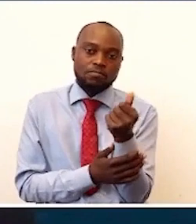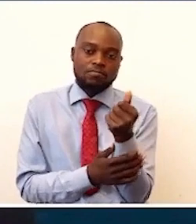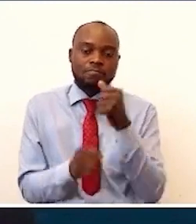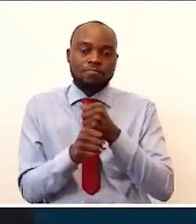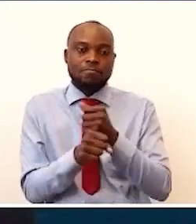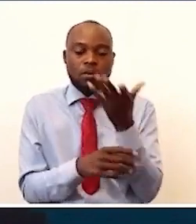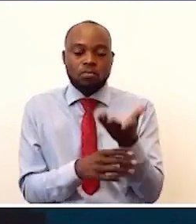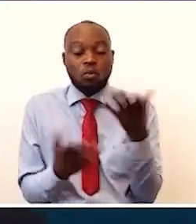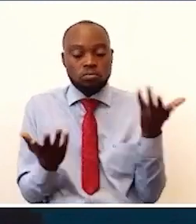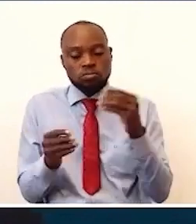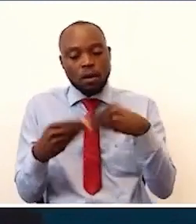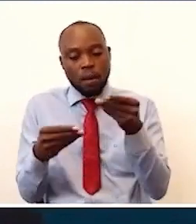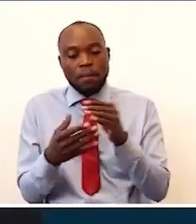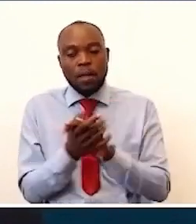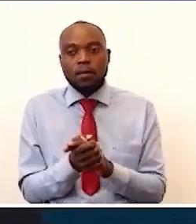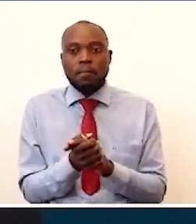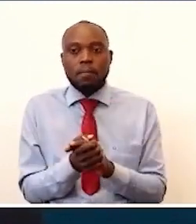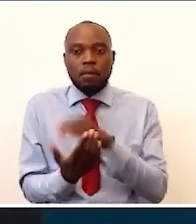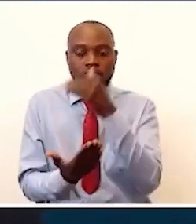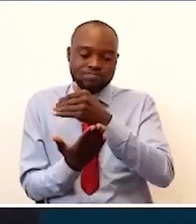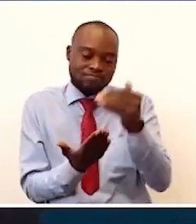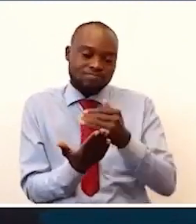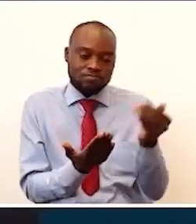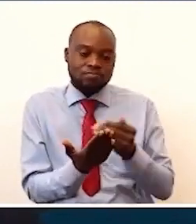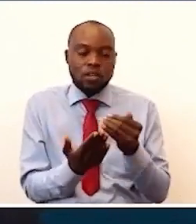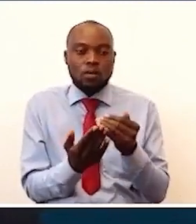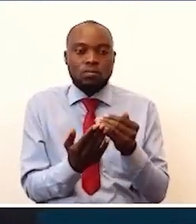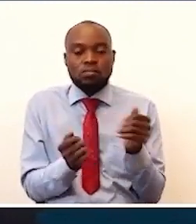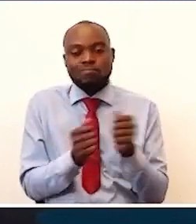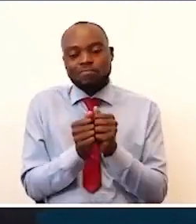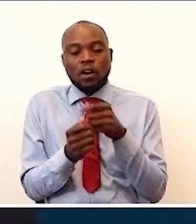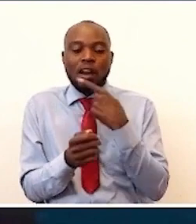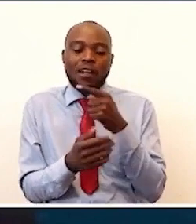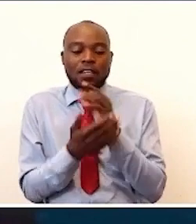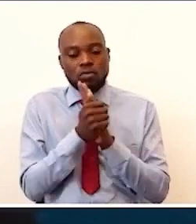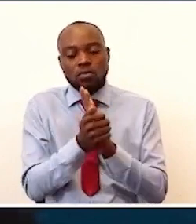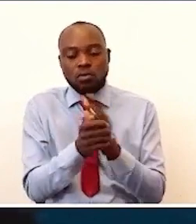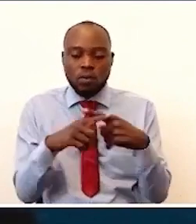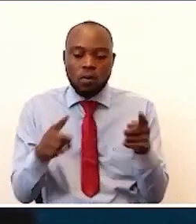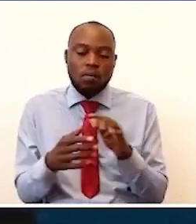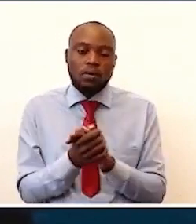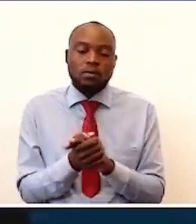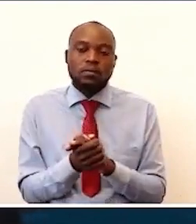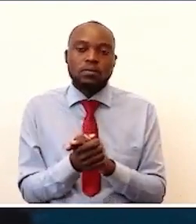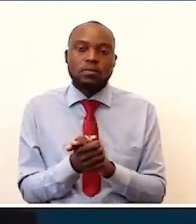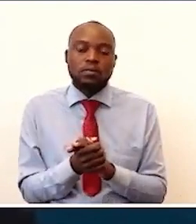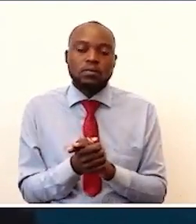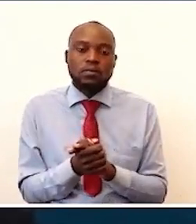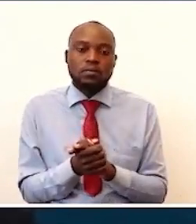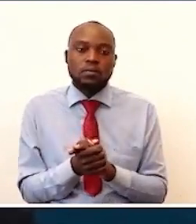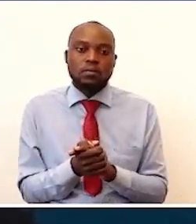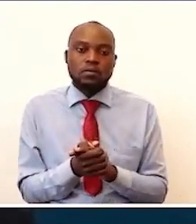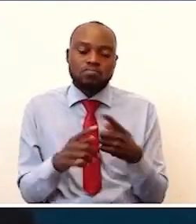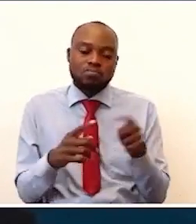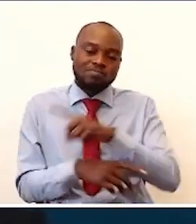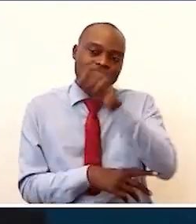to address some of the collective, especially governance issues and arrangements that are offered at the